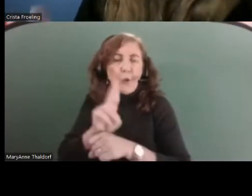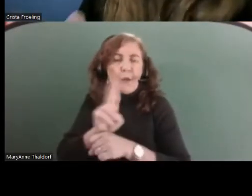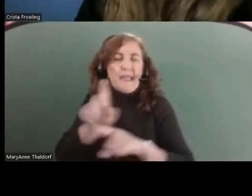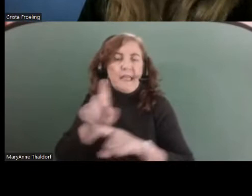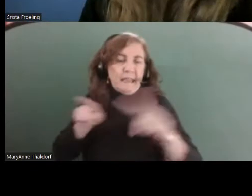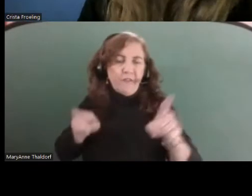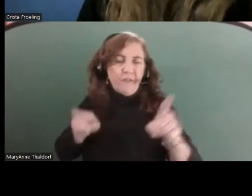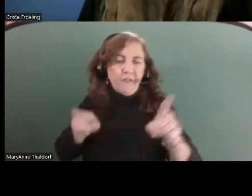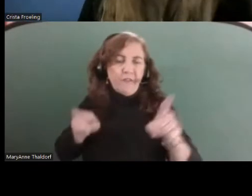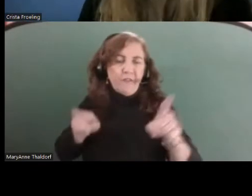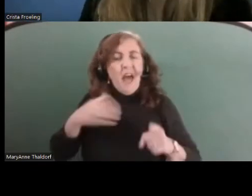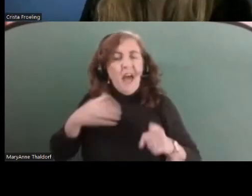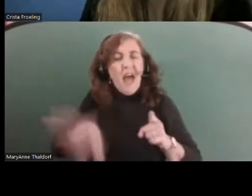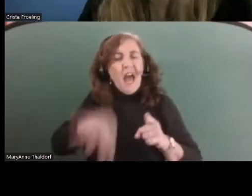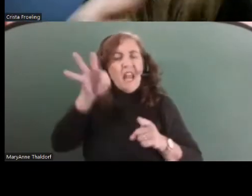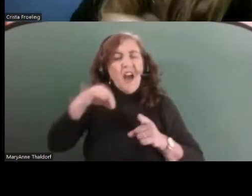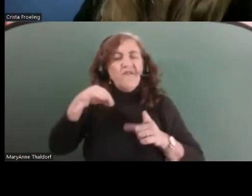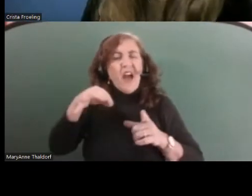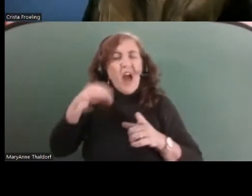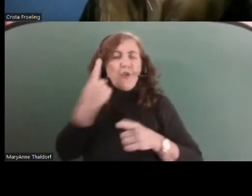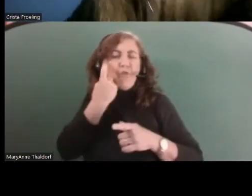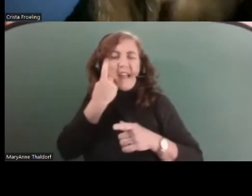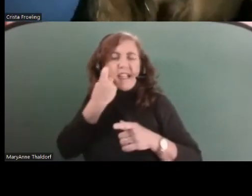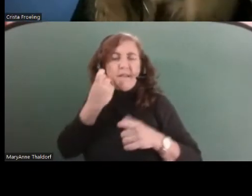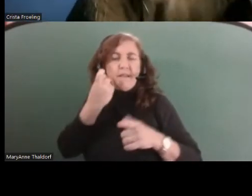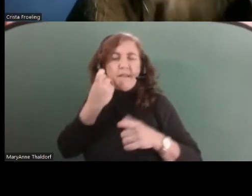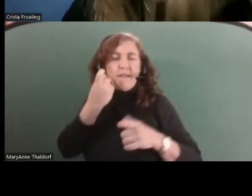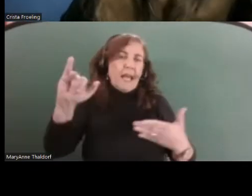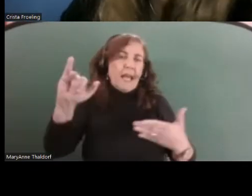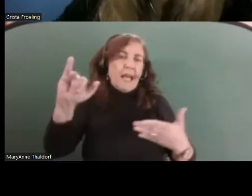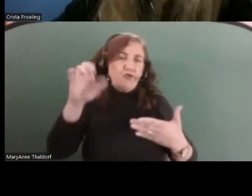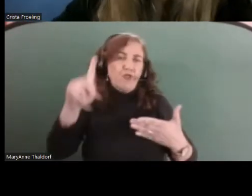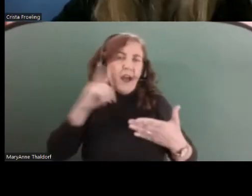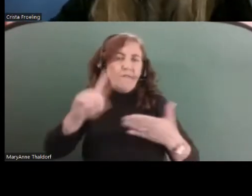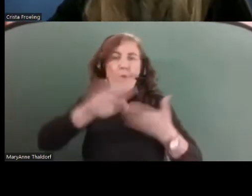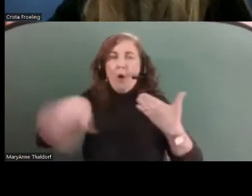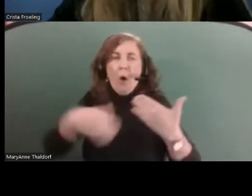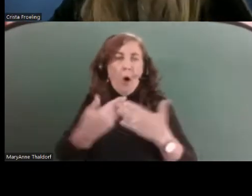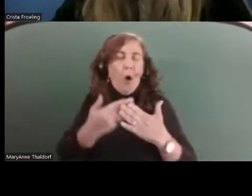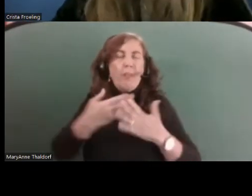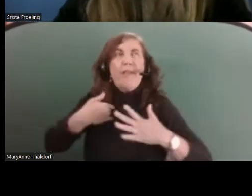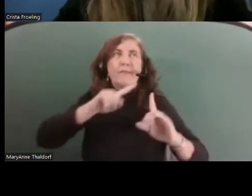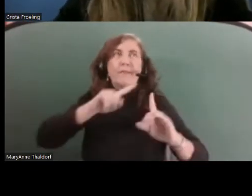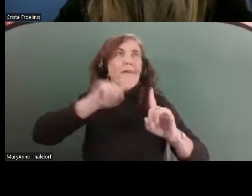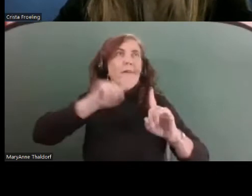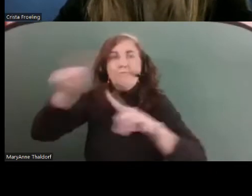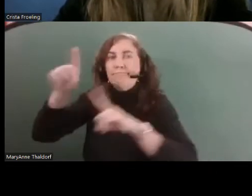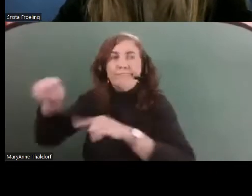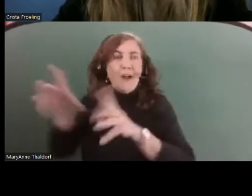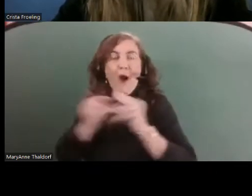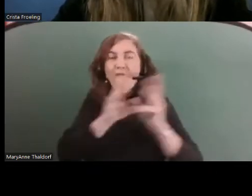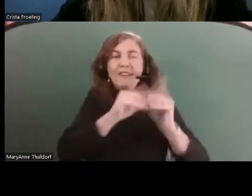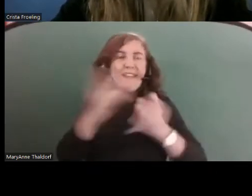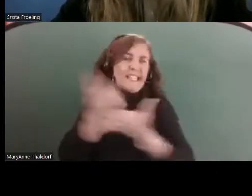And I also found out some recently too, thank you, Jack, for letting me go to all these conferences, is that if you ever